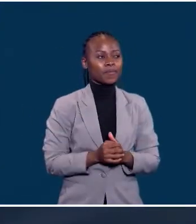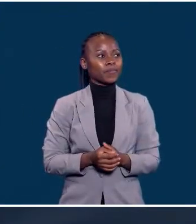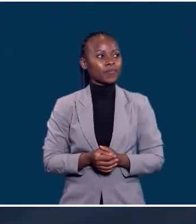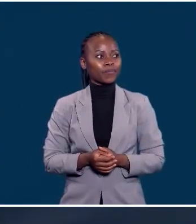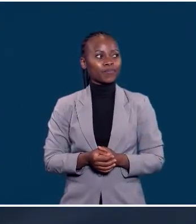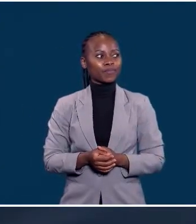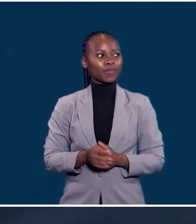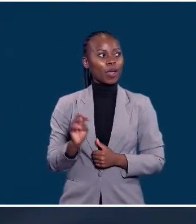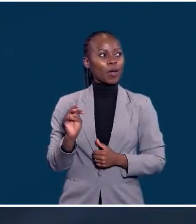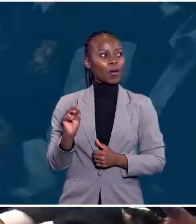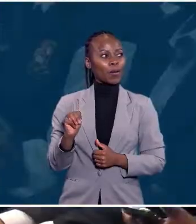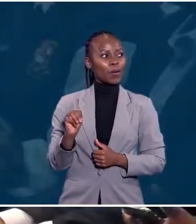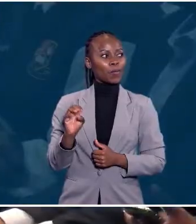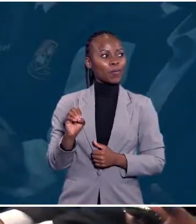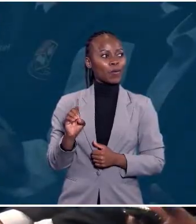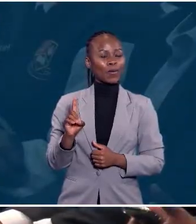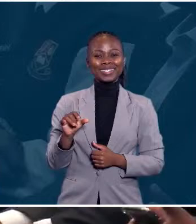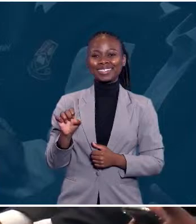us?